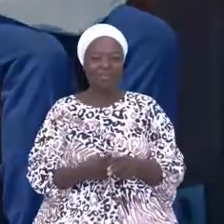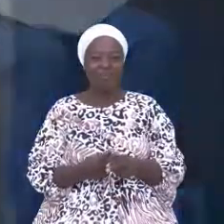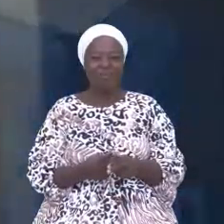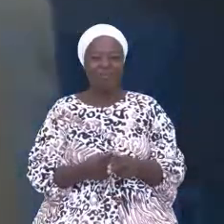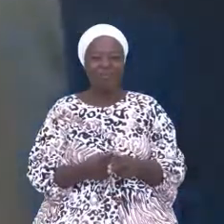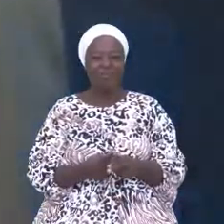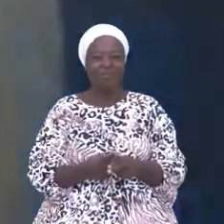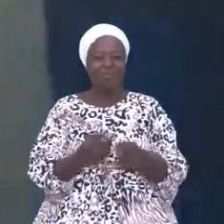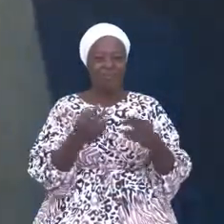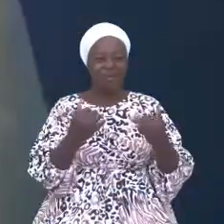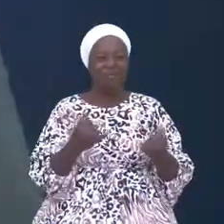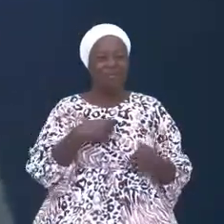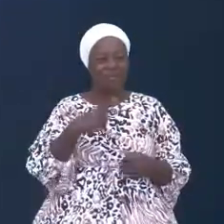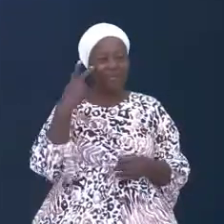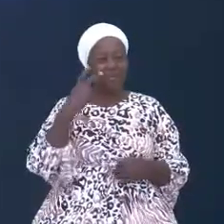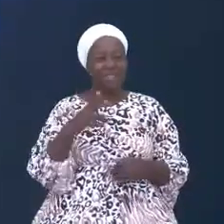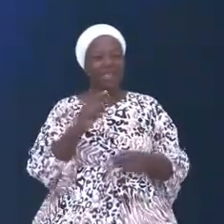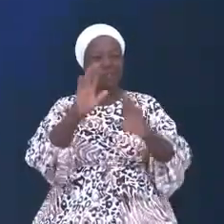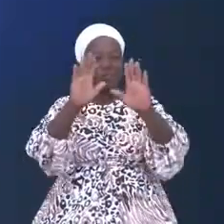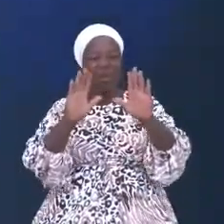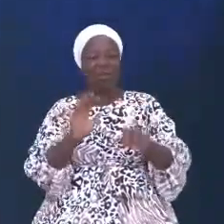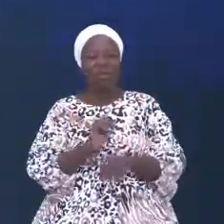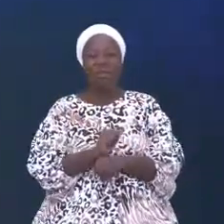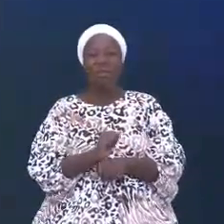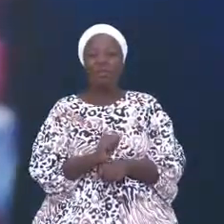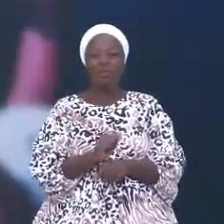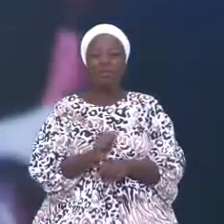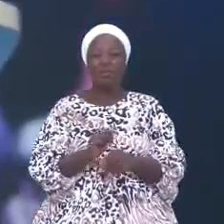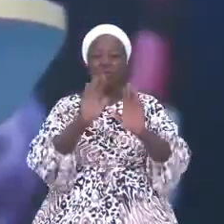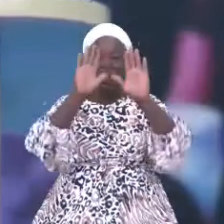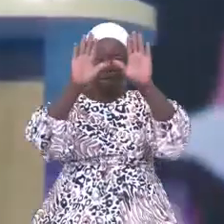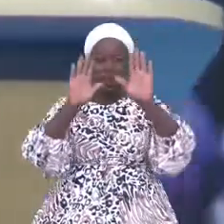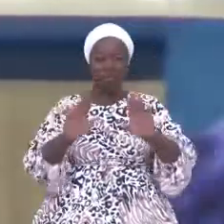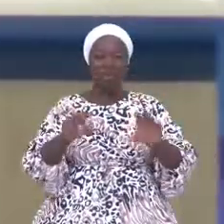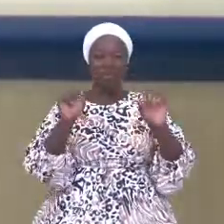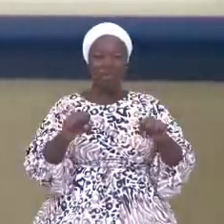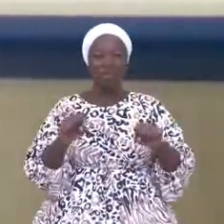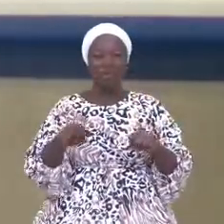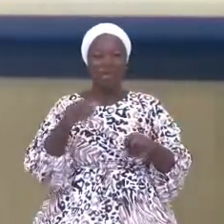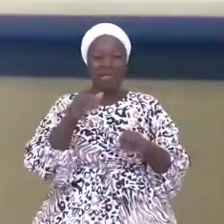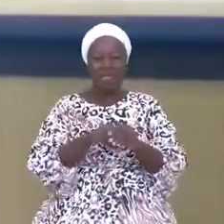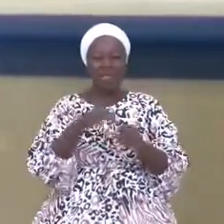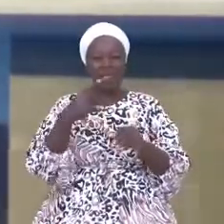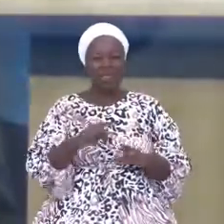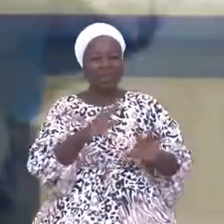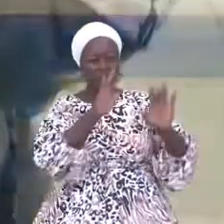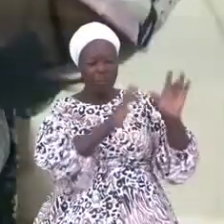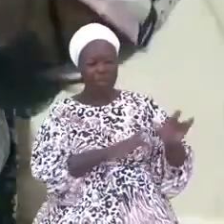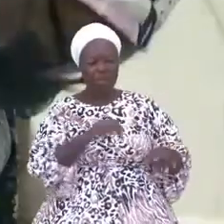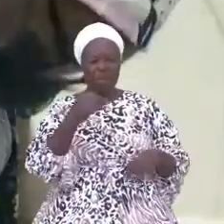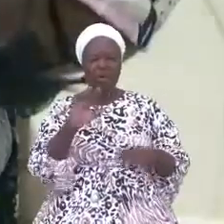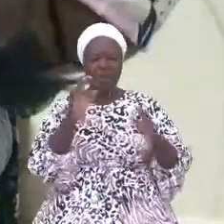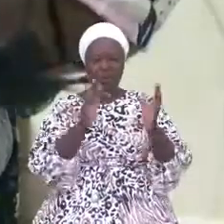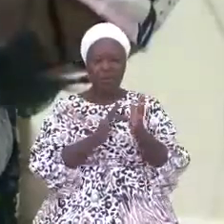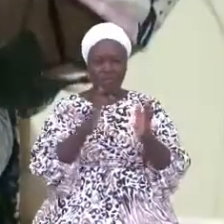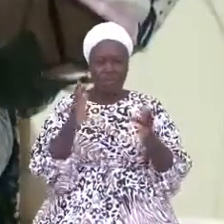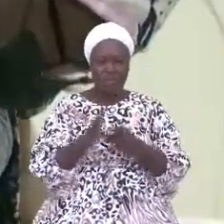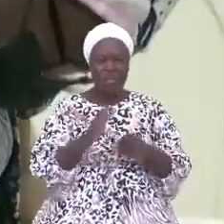We're looking at the miraculous possibilities in the mercy of Jesus. In the